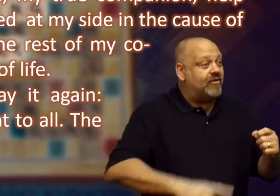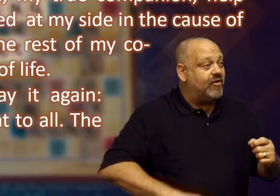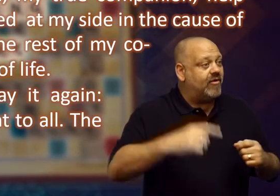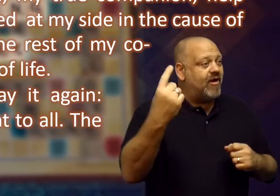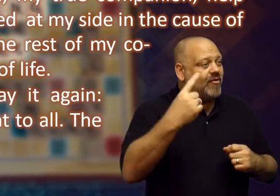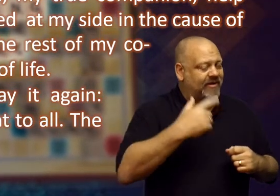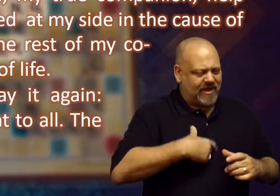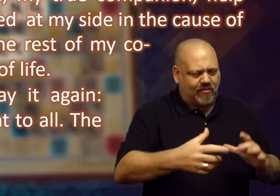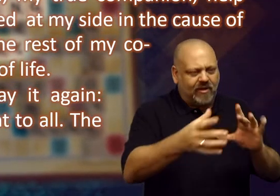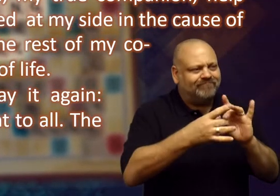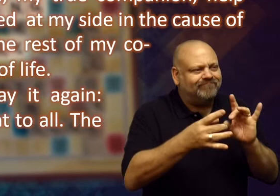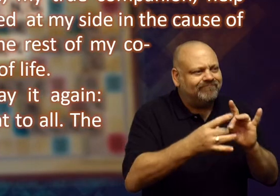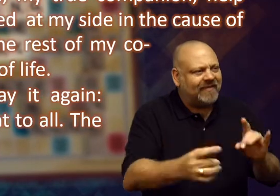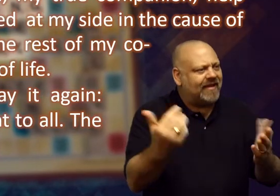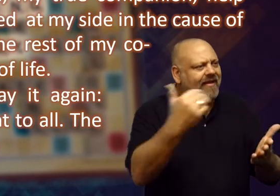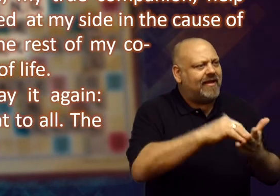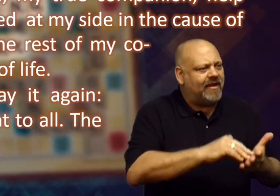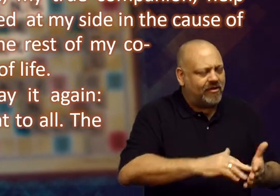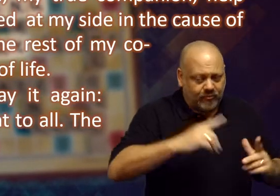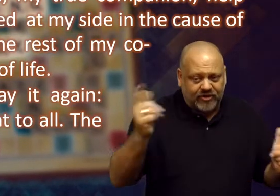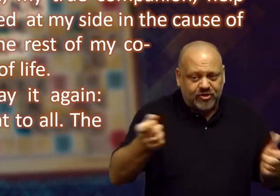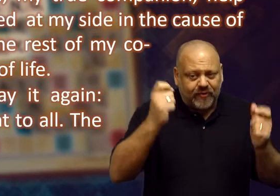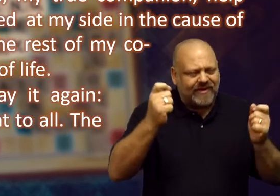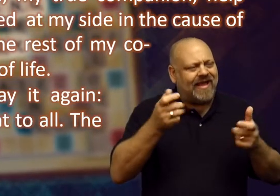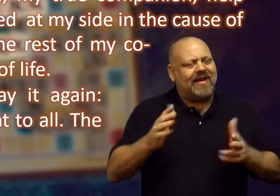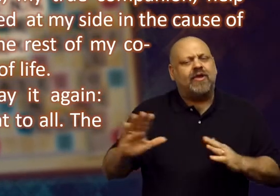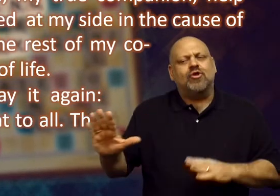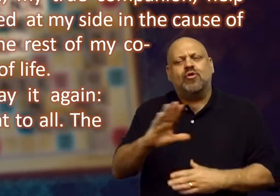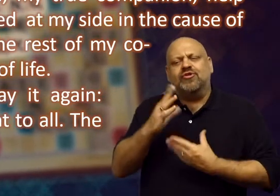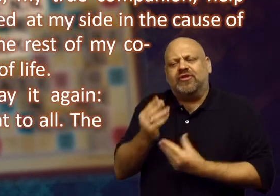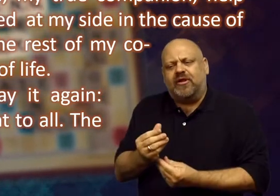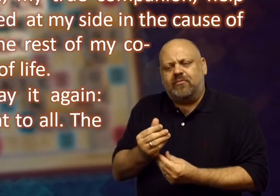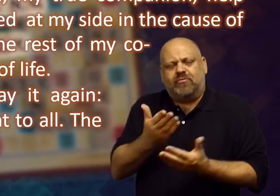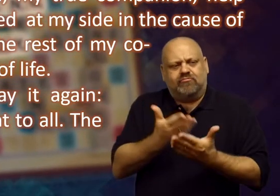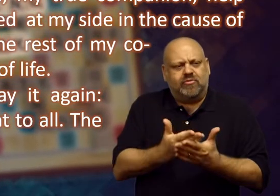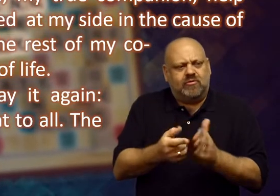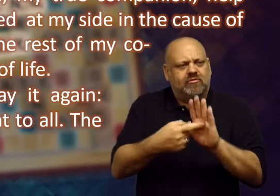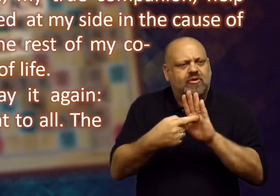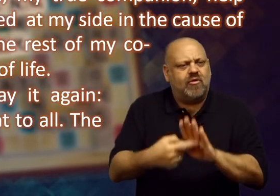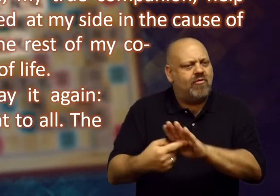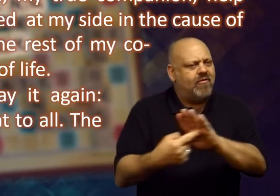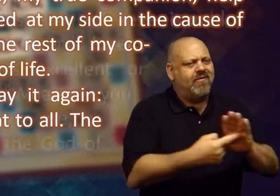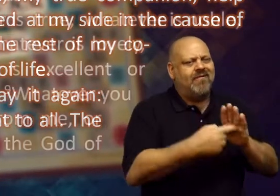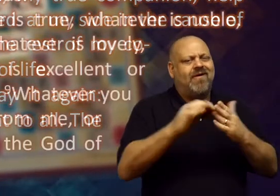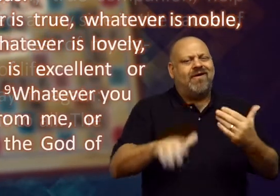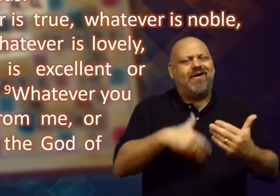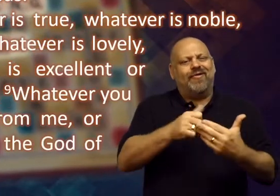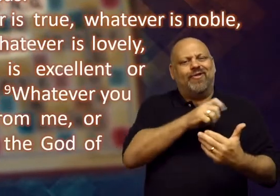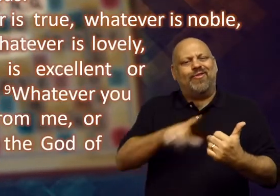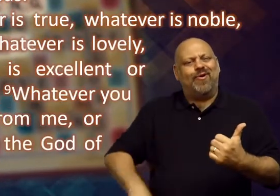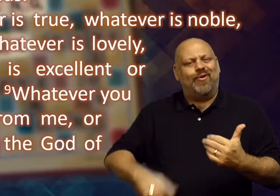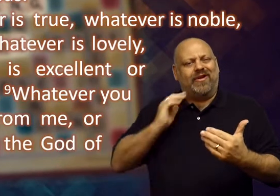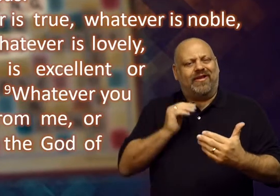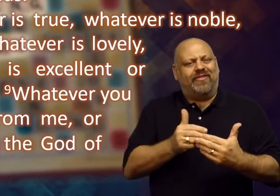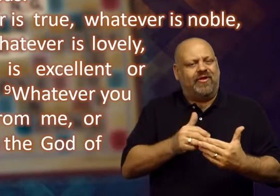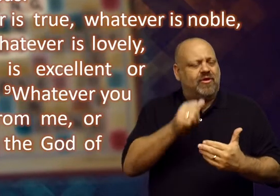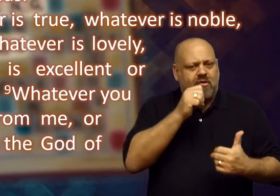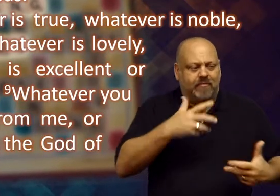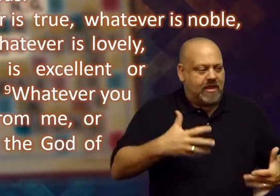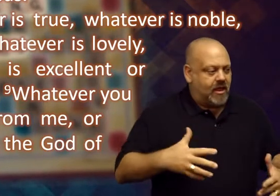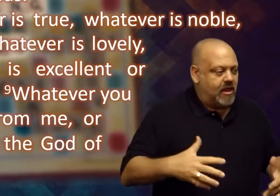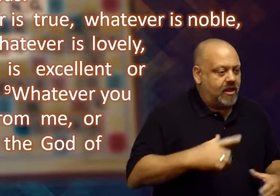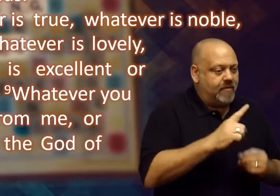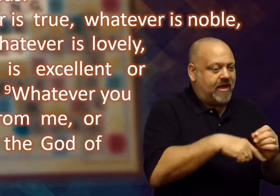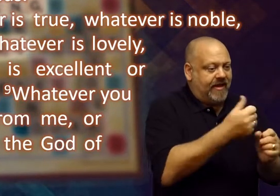again, rejoice. Let your gentleness be evident to all. The Lord is near. Do not be anxious